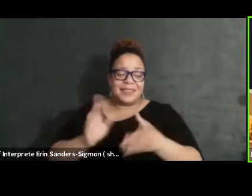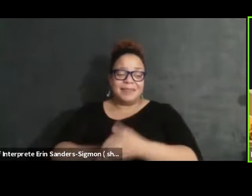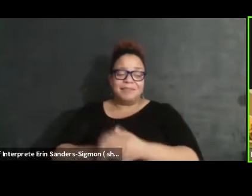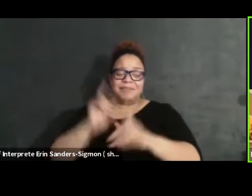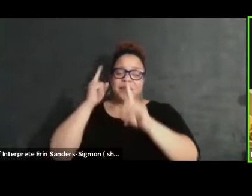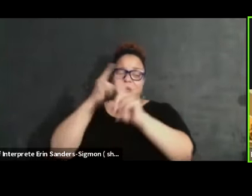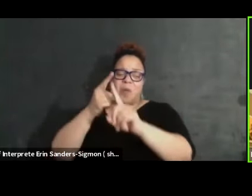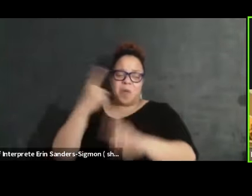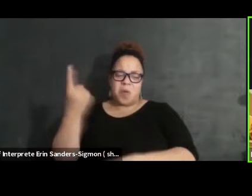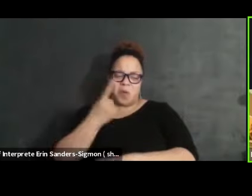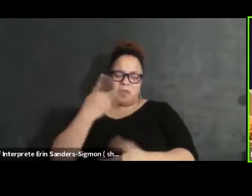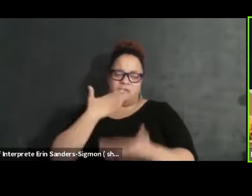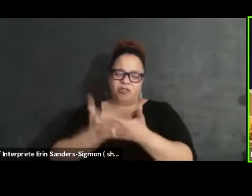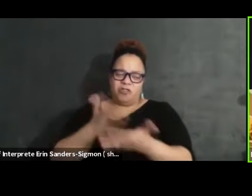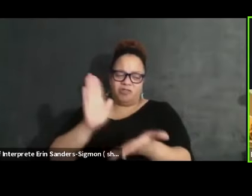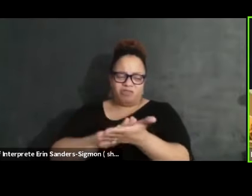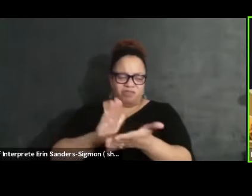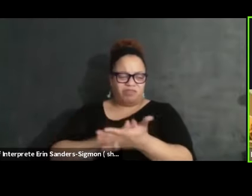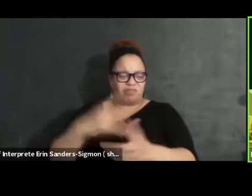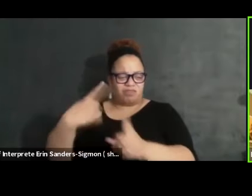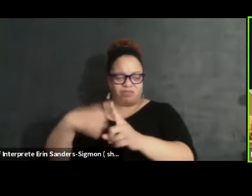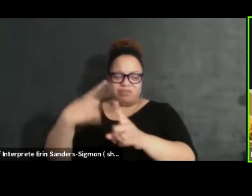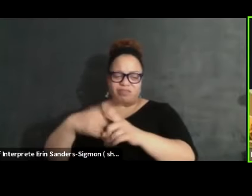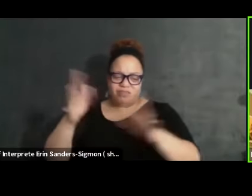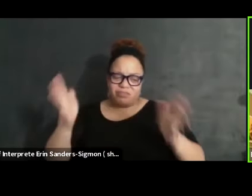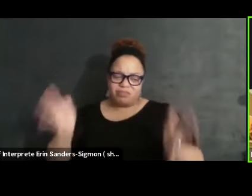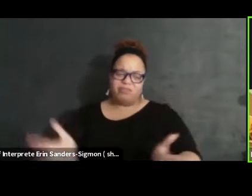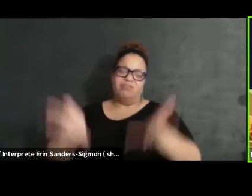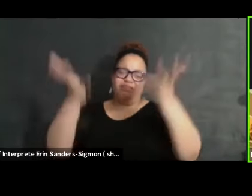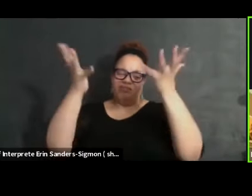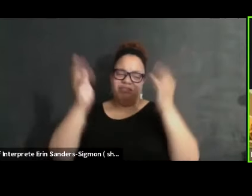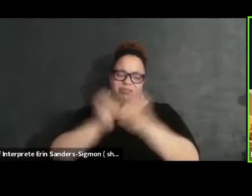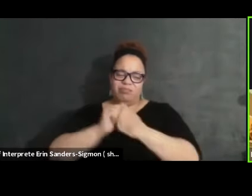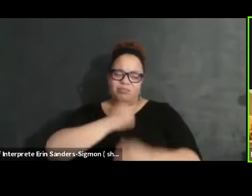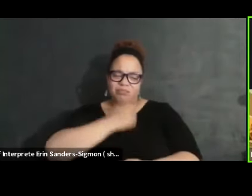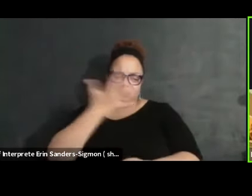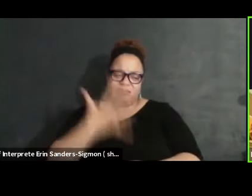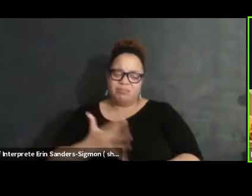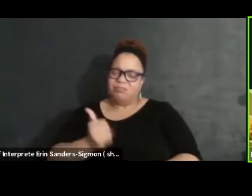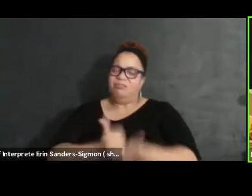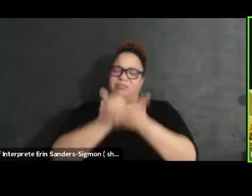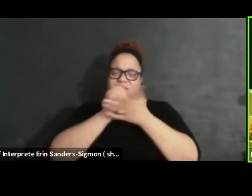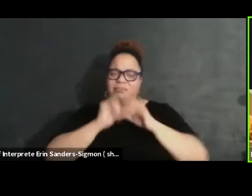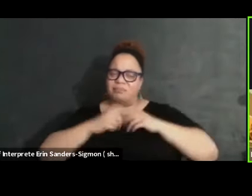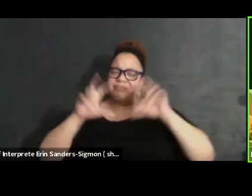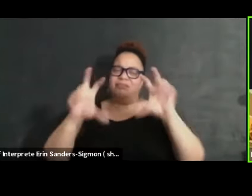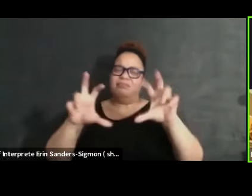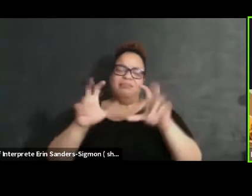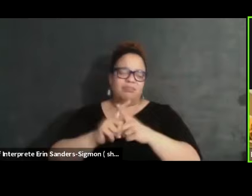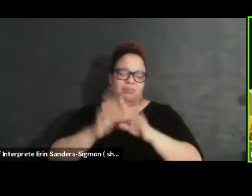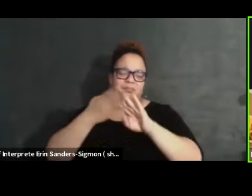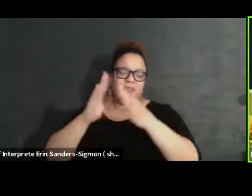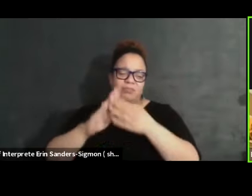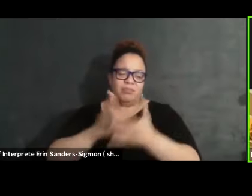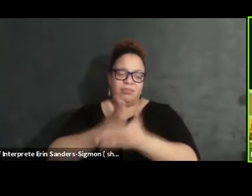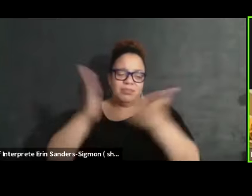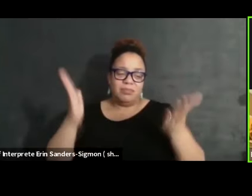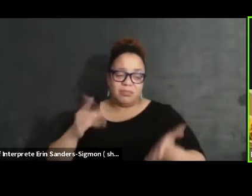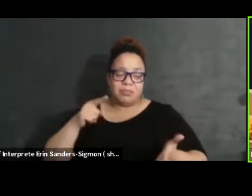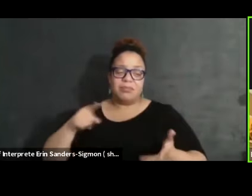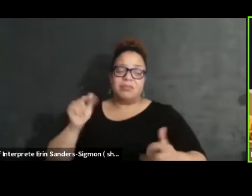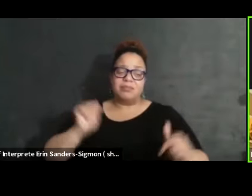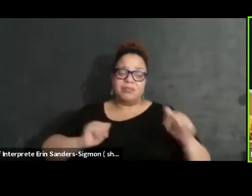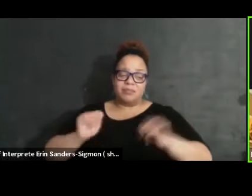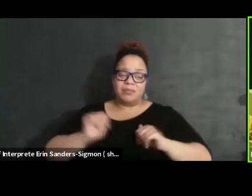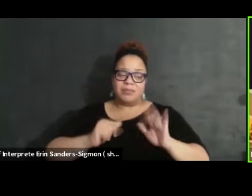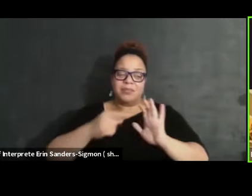to build community. We are thankful for this opportunity to perform at Final Stage for the DMV community at large, and we